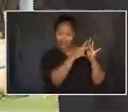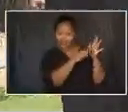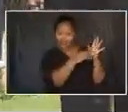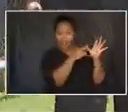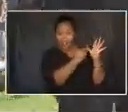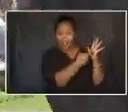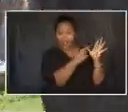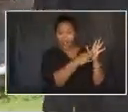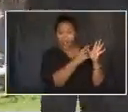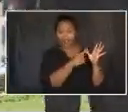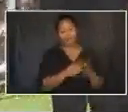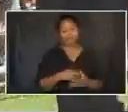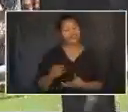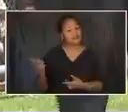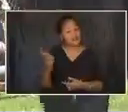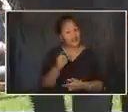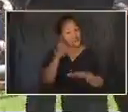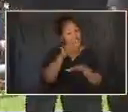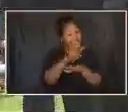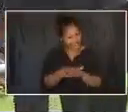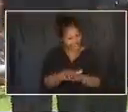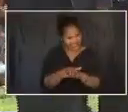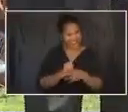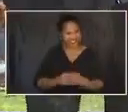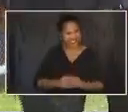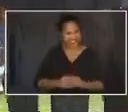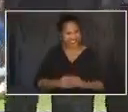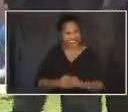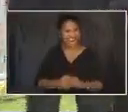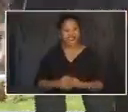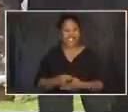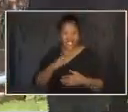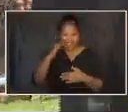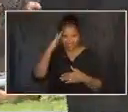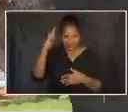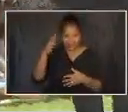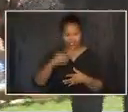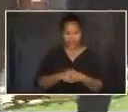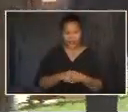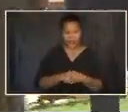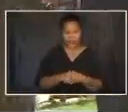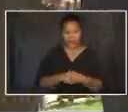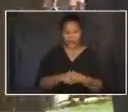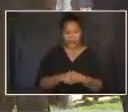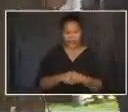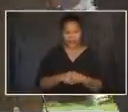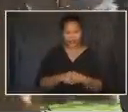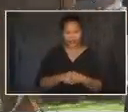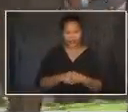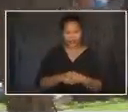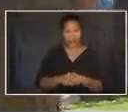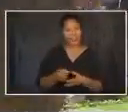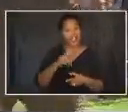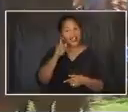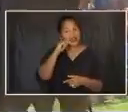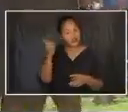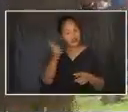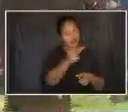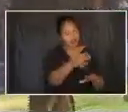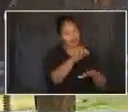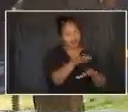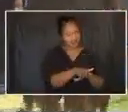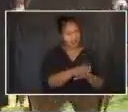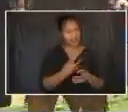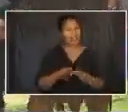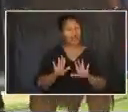non rin damen mga merang wala mo nga may kar na may salut taki ni na wato ya sana may tawra non rin damen dambe ni kay